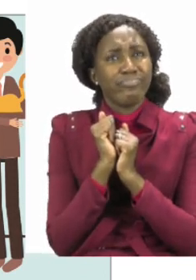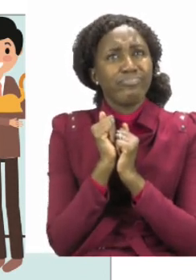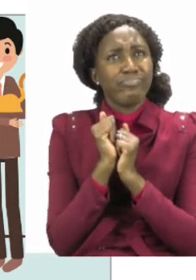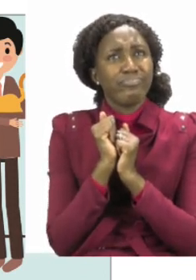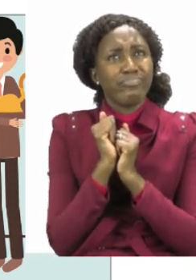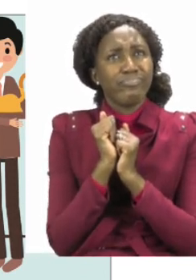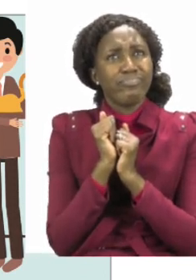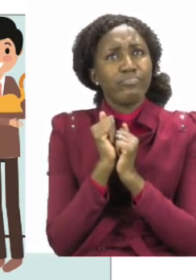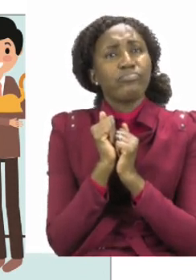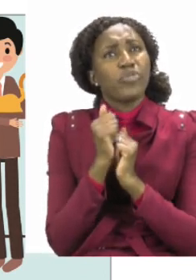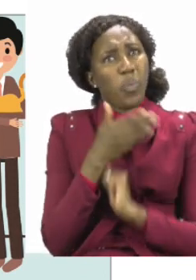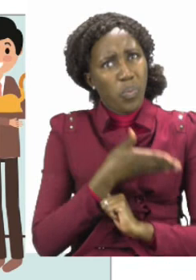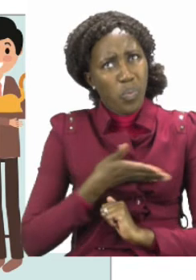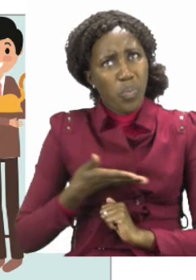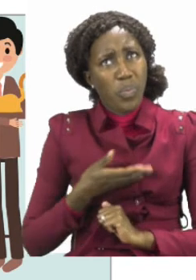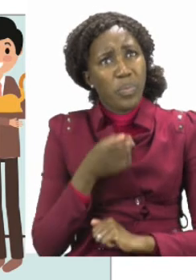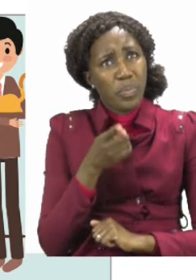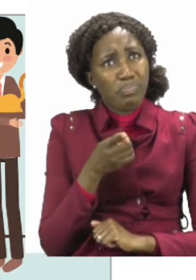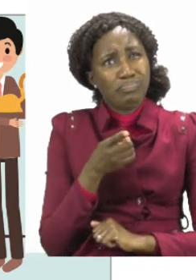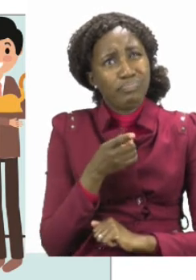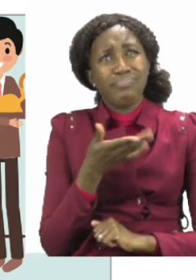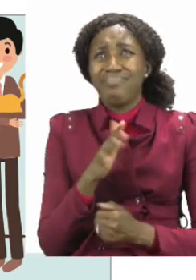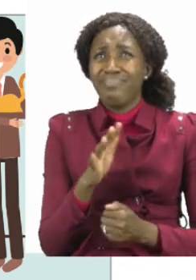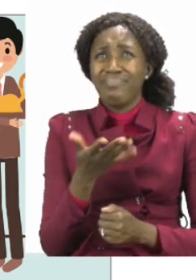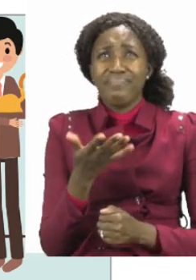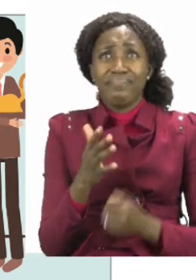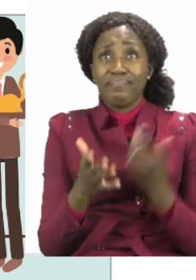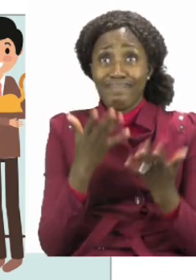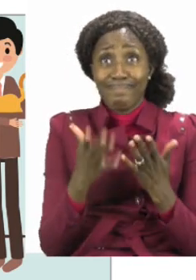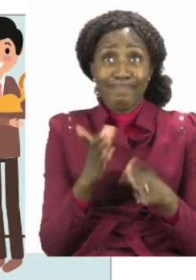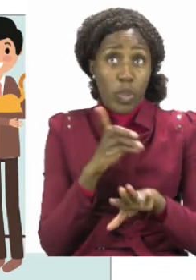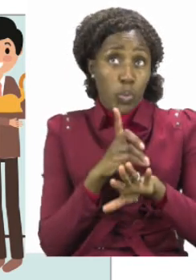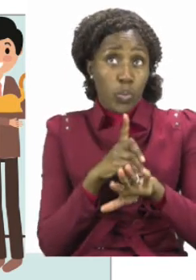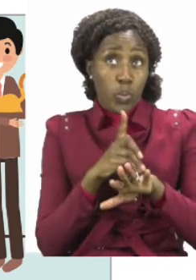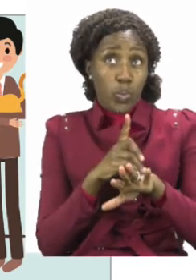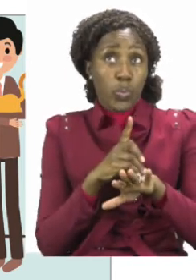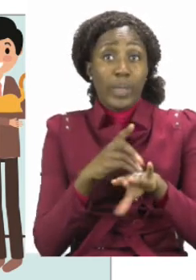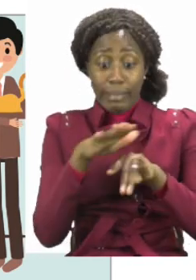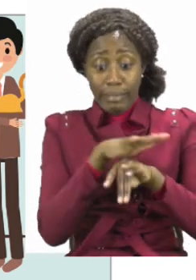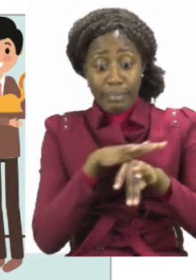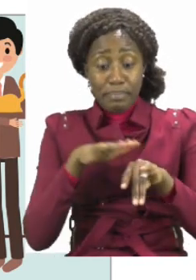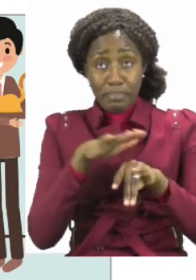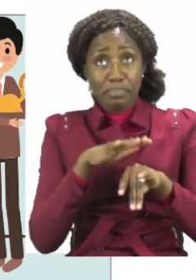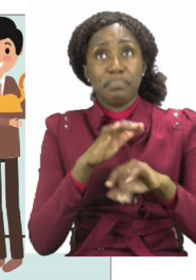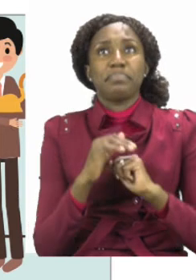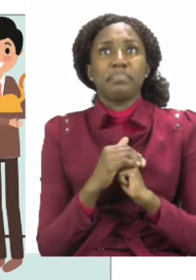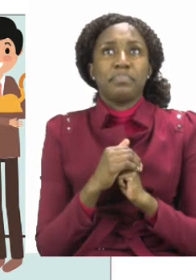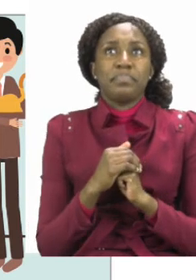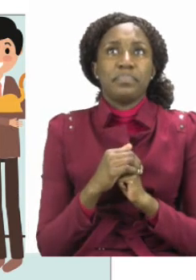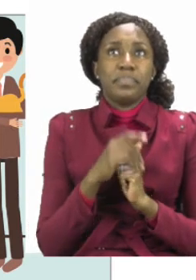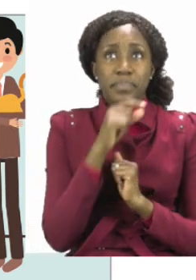another lady that looks like a doctor. Now,